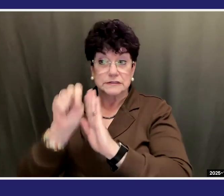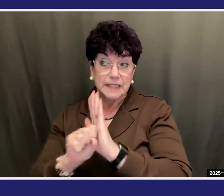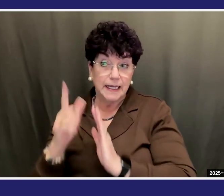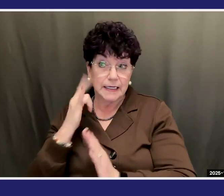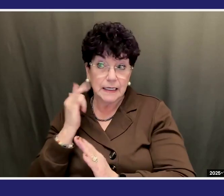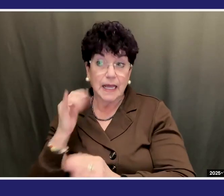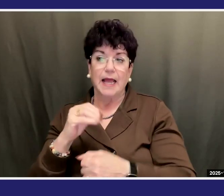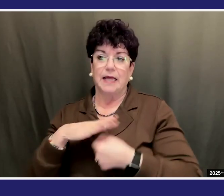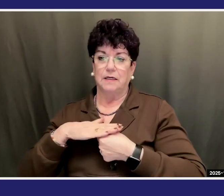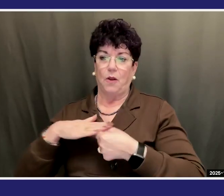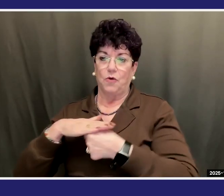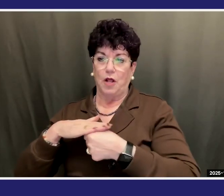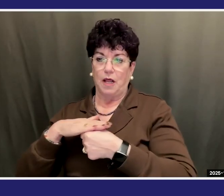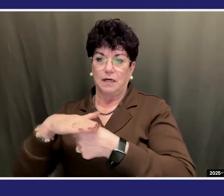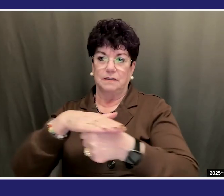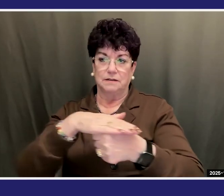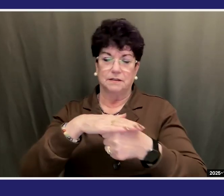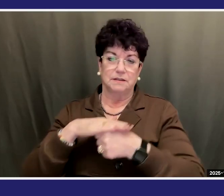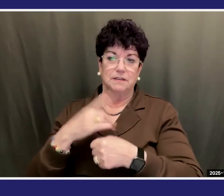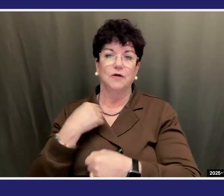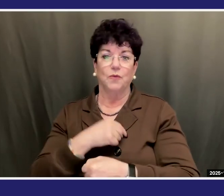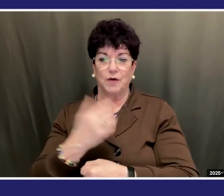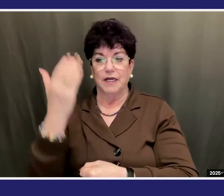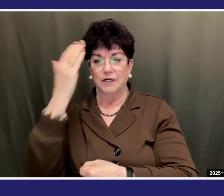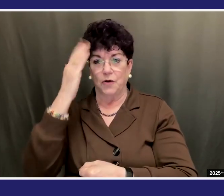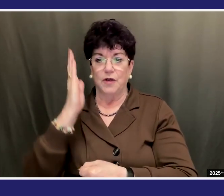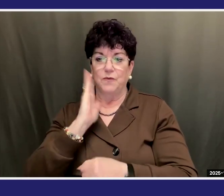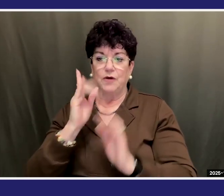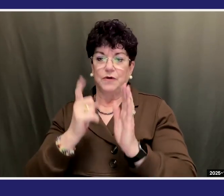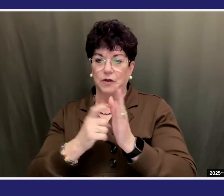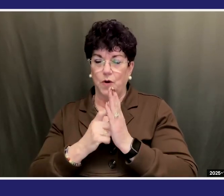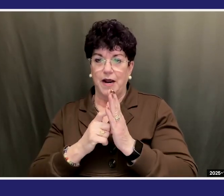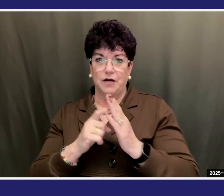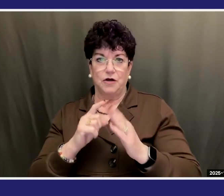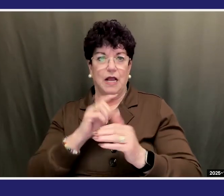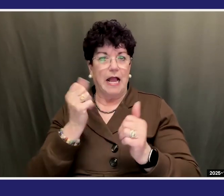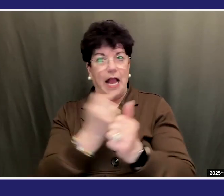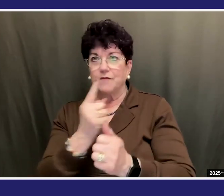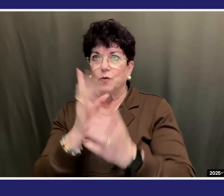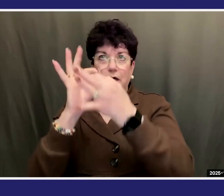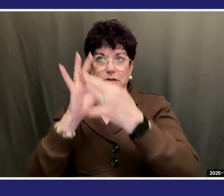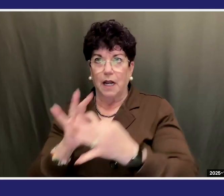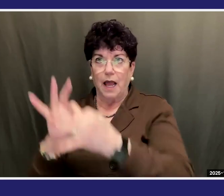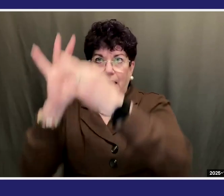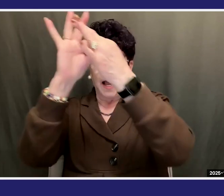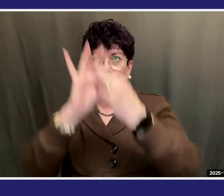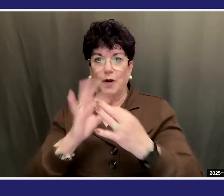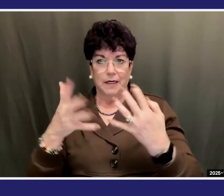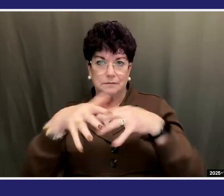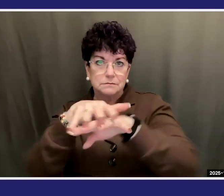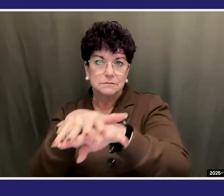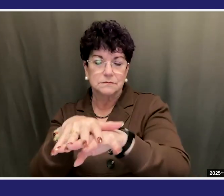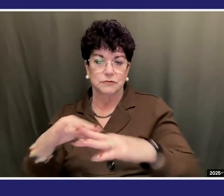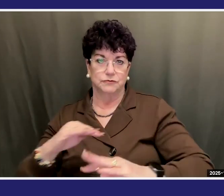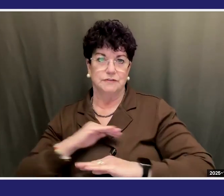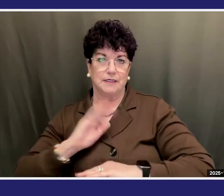we know it's going to take cross-sectoral approaches, real collaboration and integration in order for us to meet these